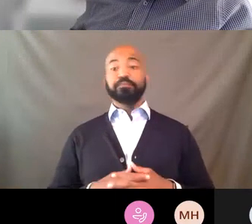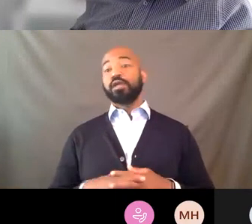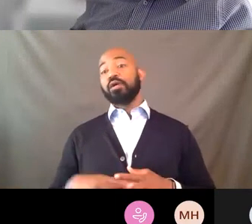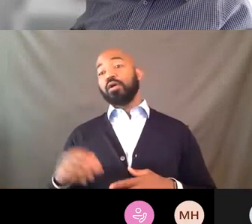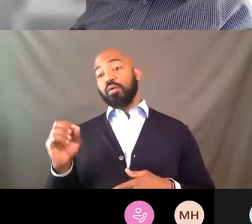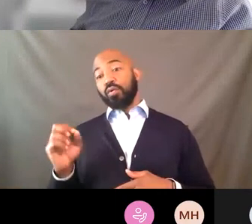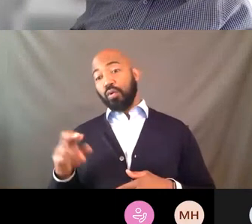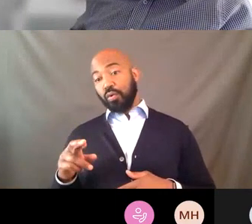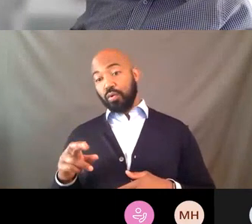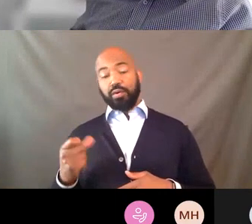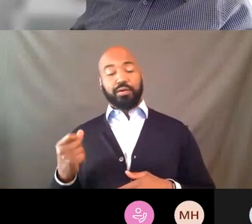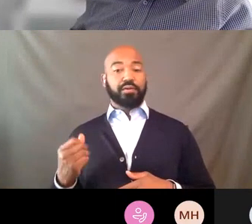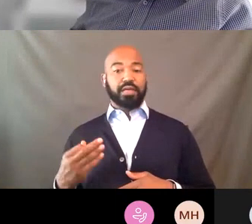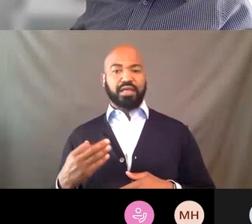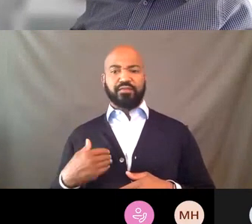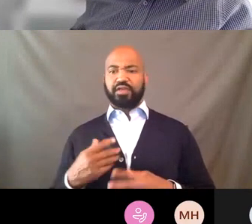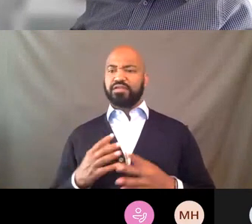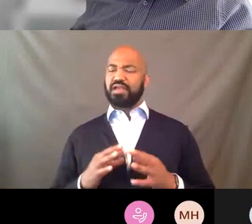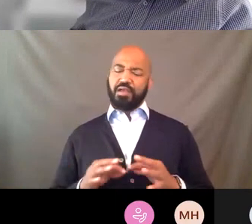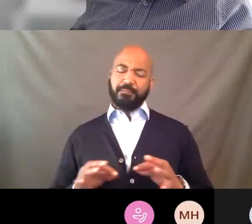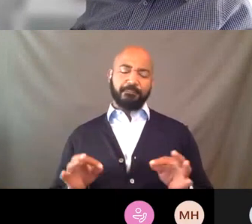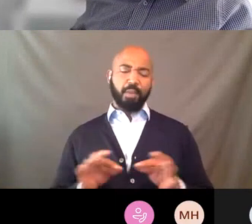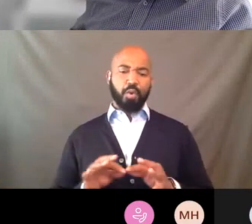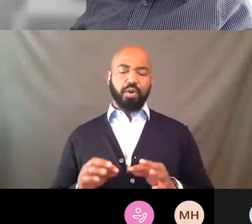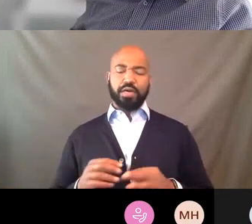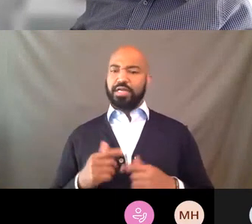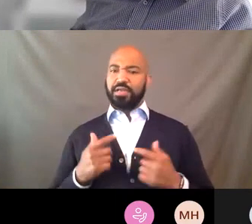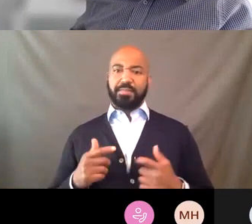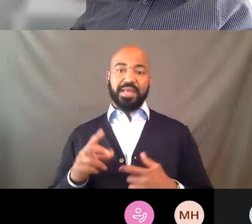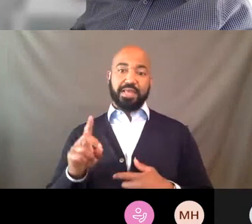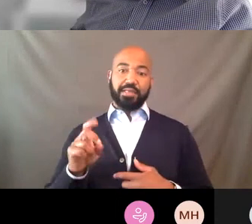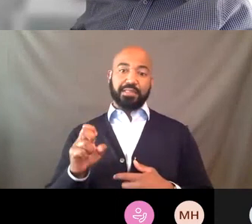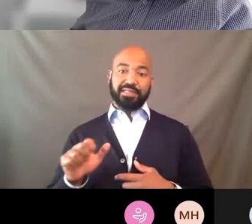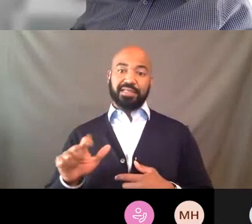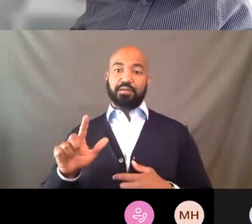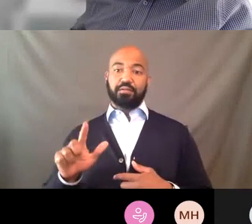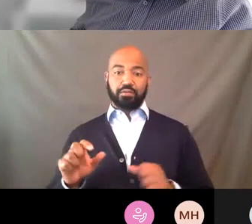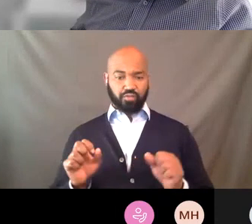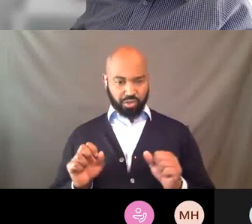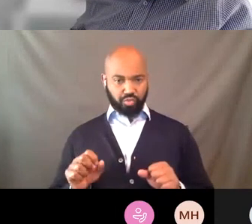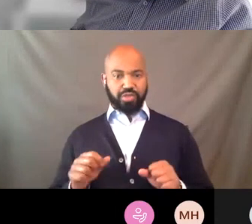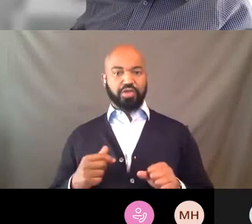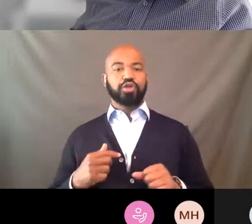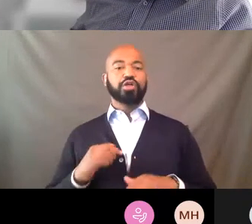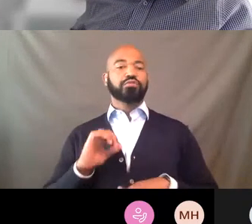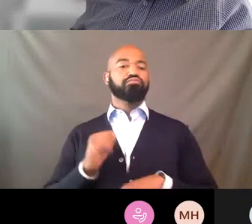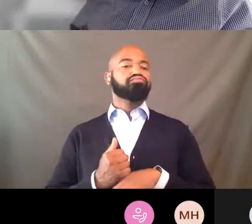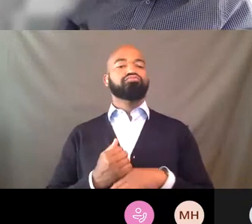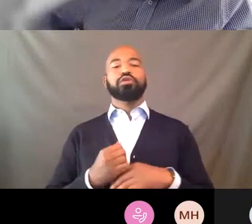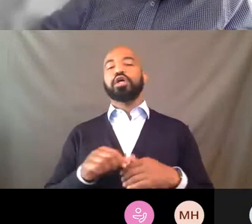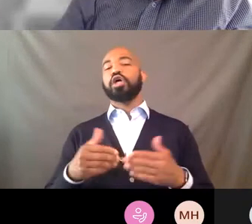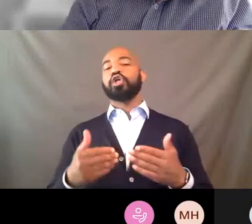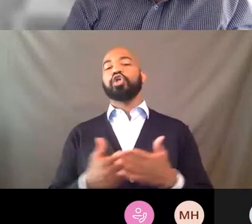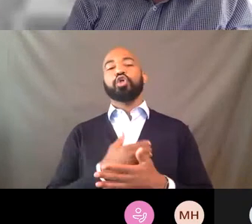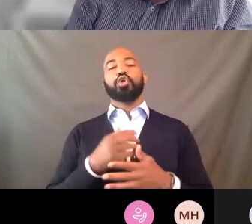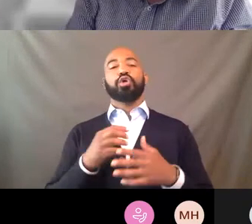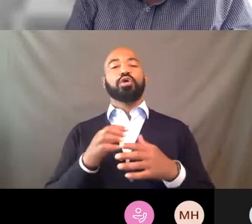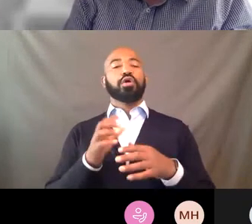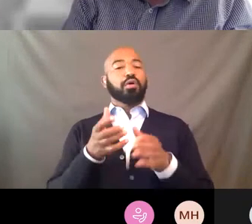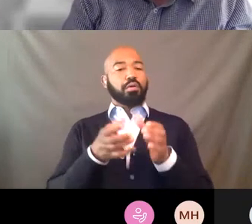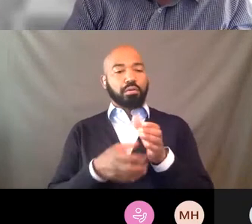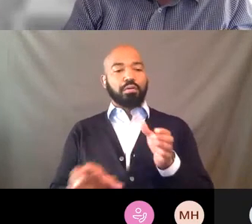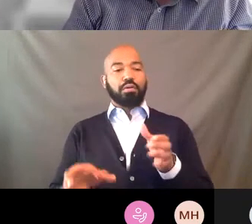Or if it's really, really important, if it's a big deal, we could establish another working group specifically for that. But